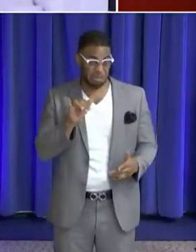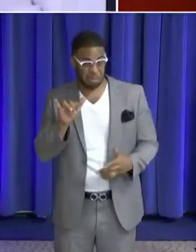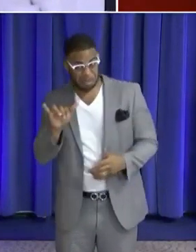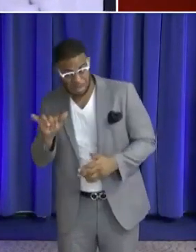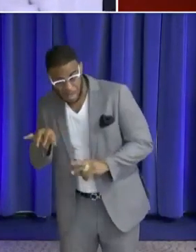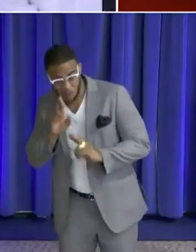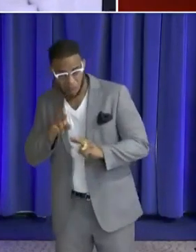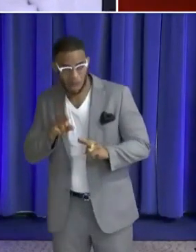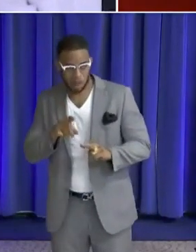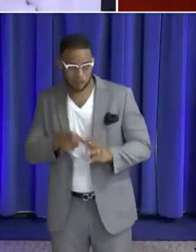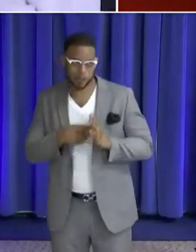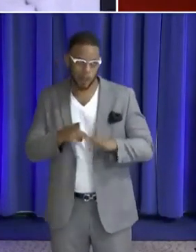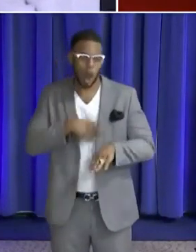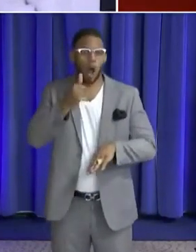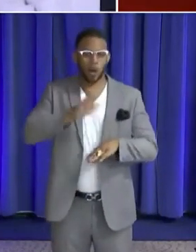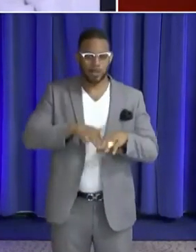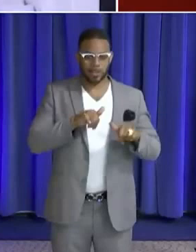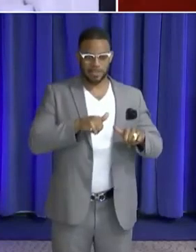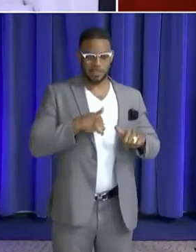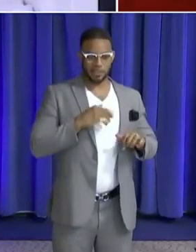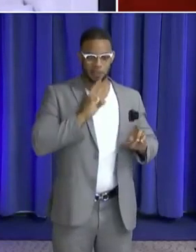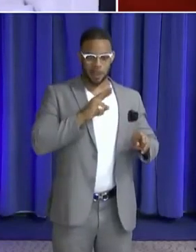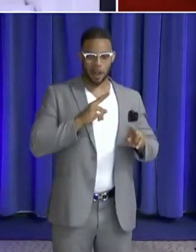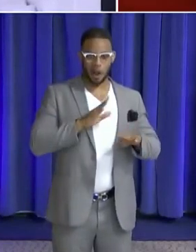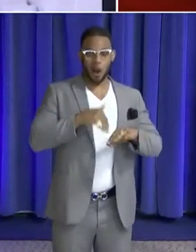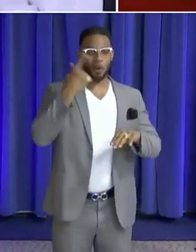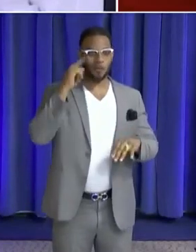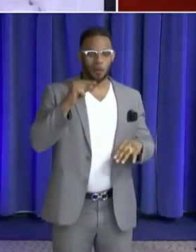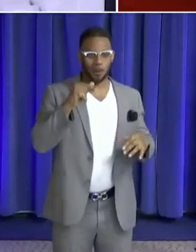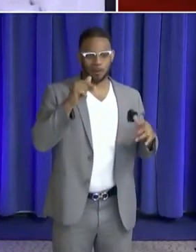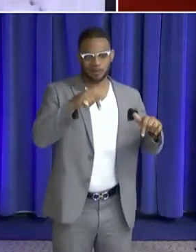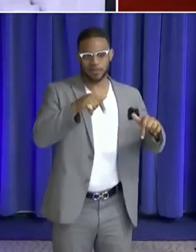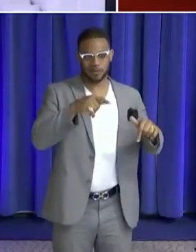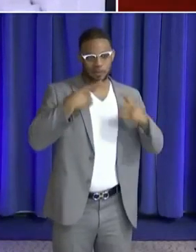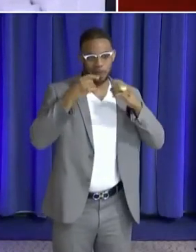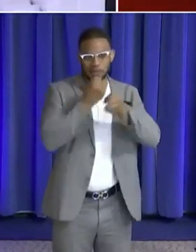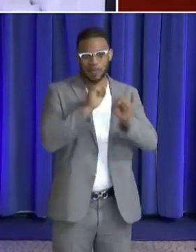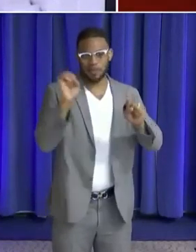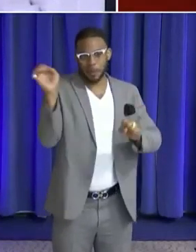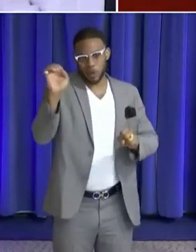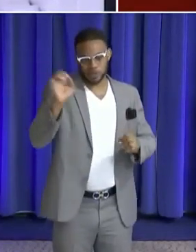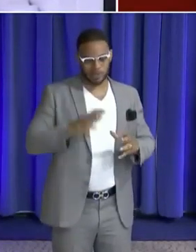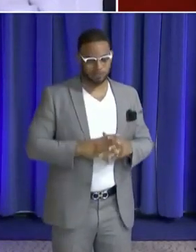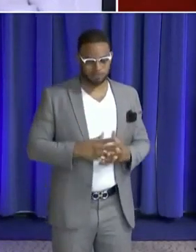response took longer than this response, calling them up for this public safety emergency.